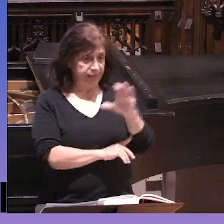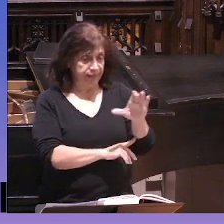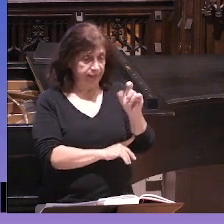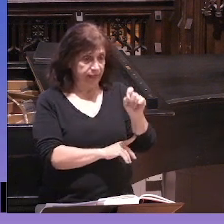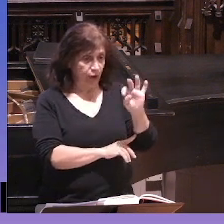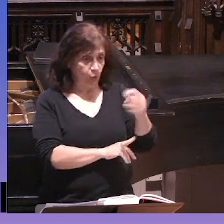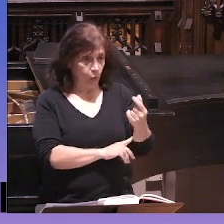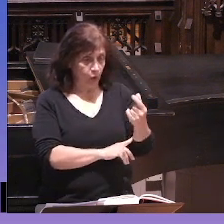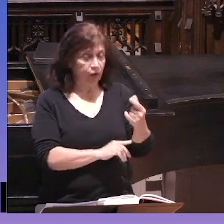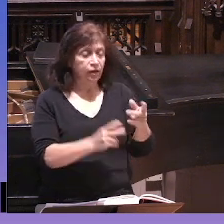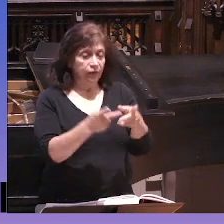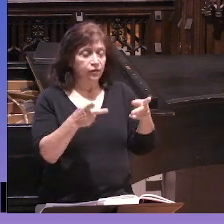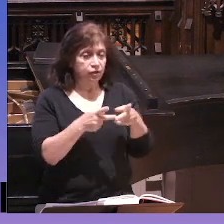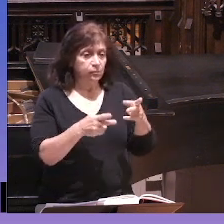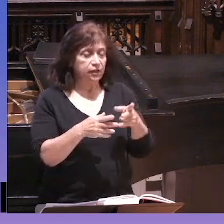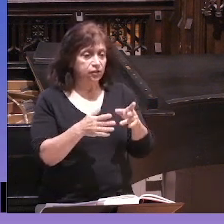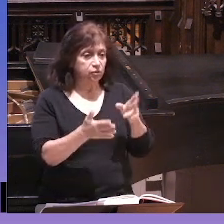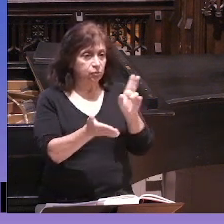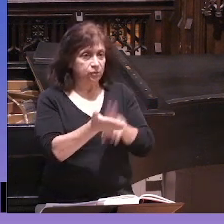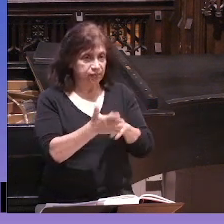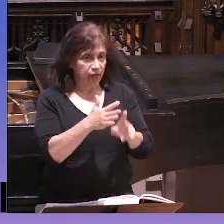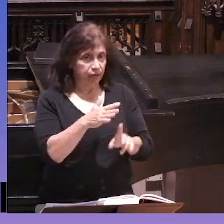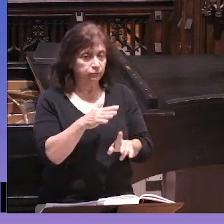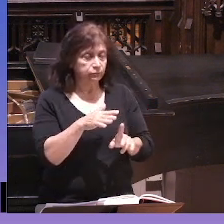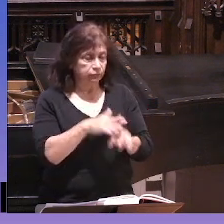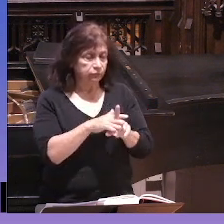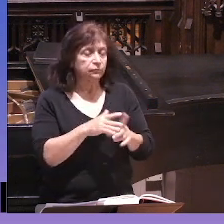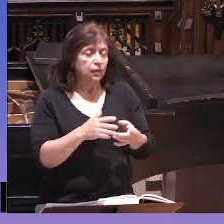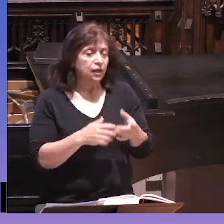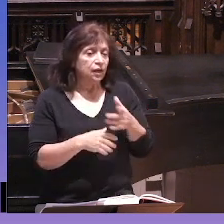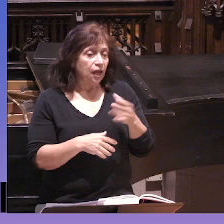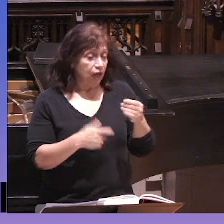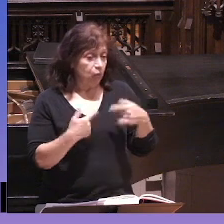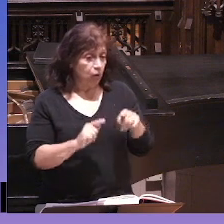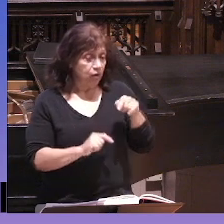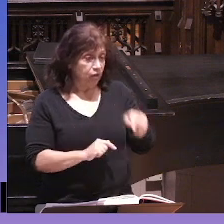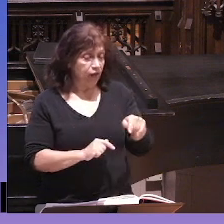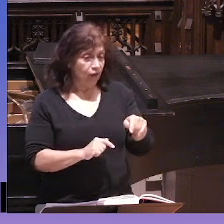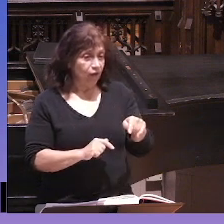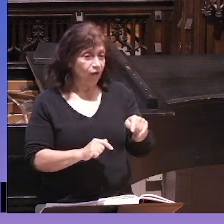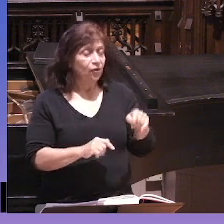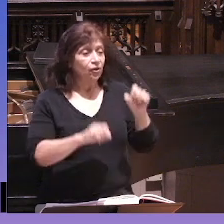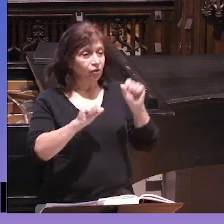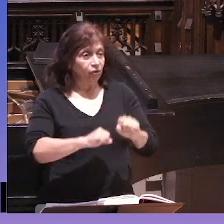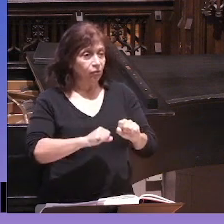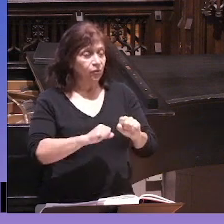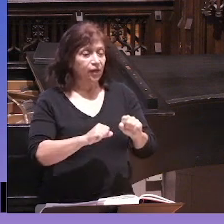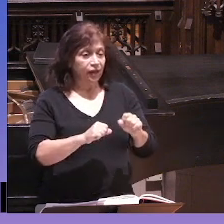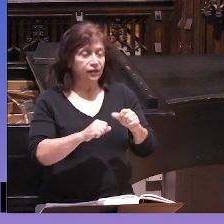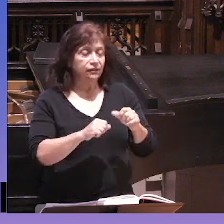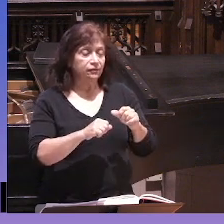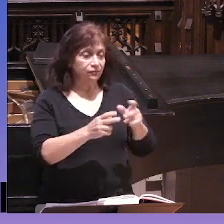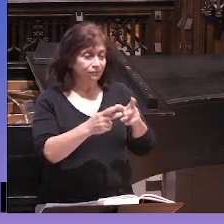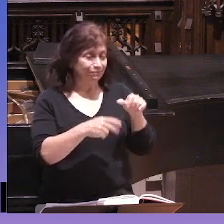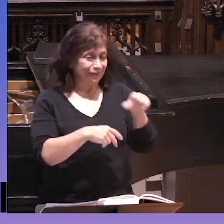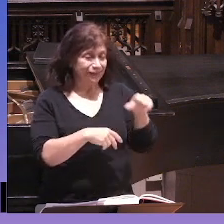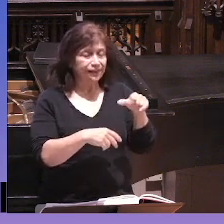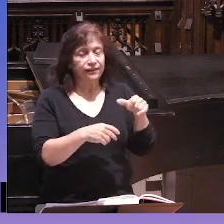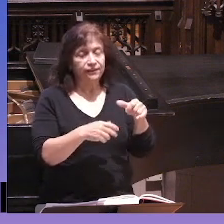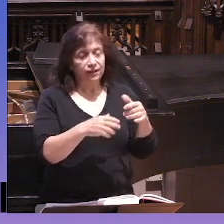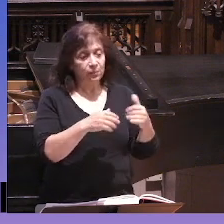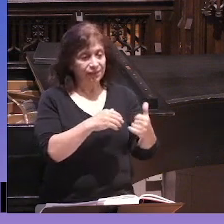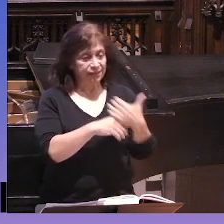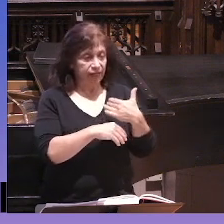in. While you're there, you will also find a place where you can send in a virtual prayer request card.